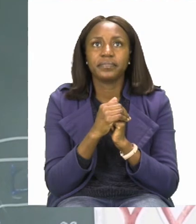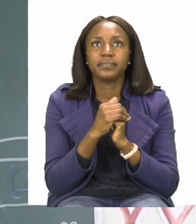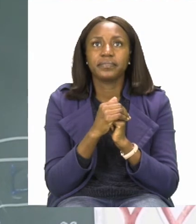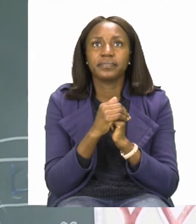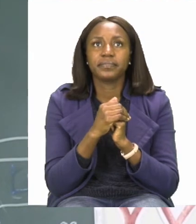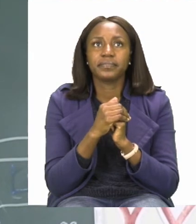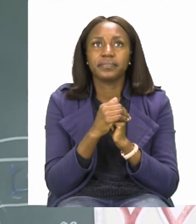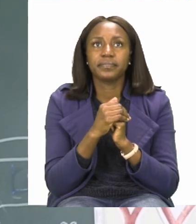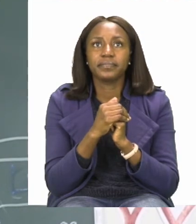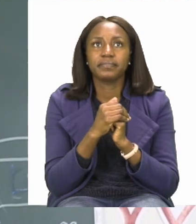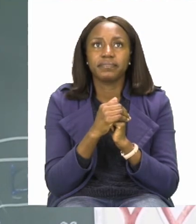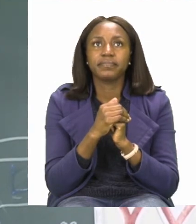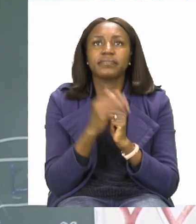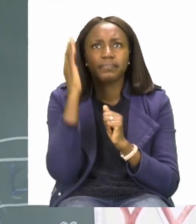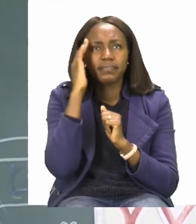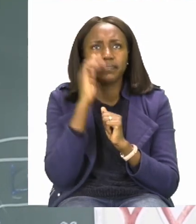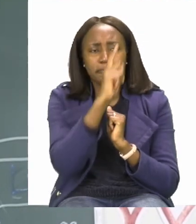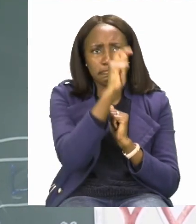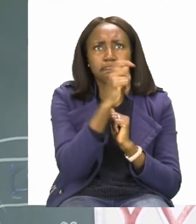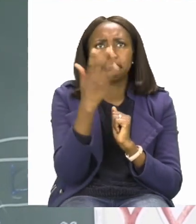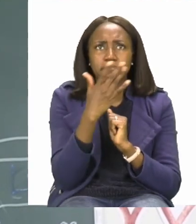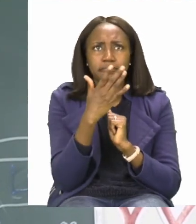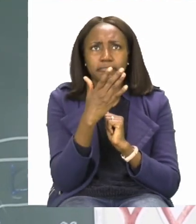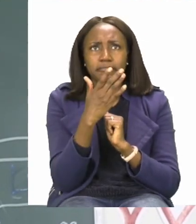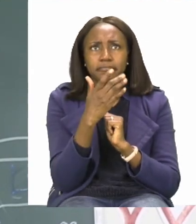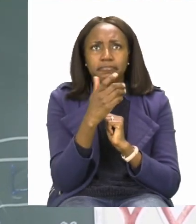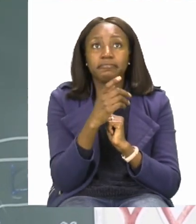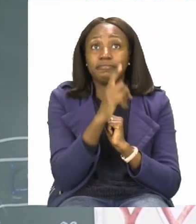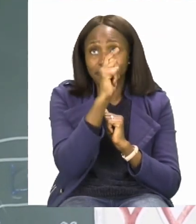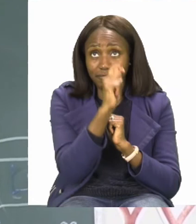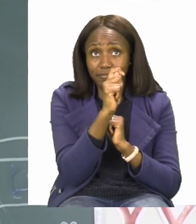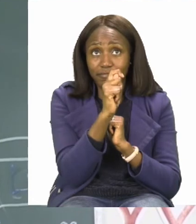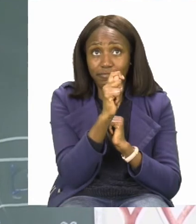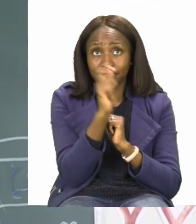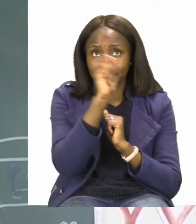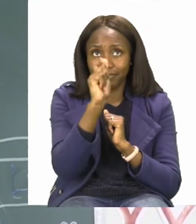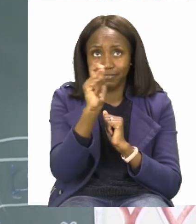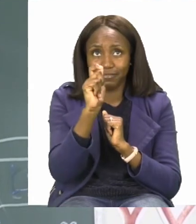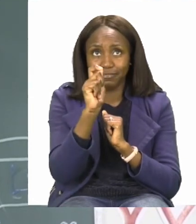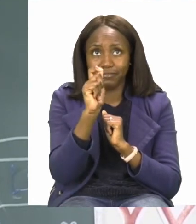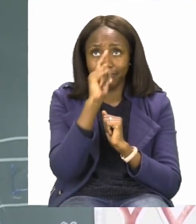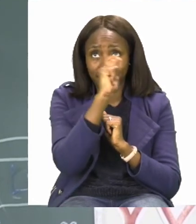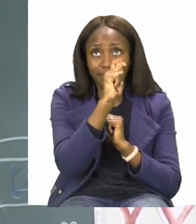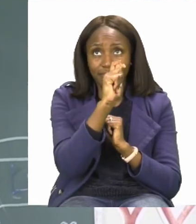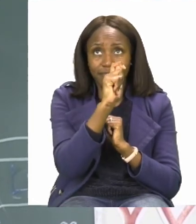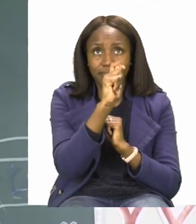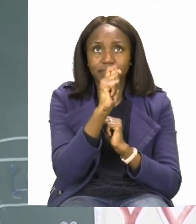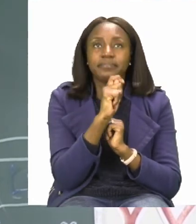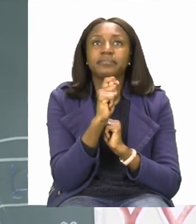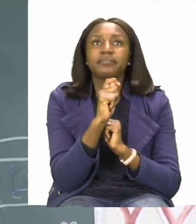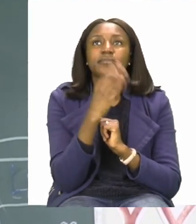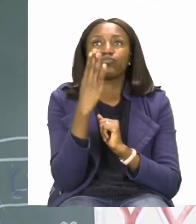to label my tens and units. So all of my tens, I'm going to put a T with